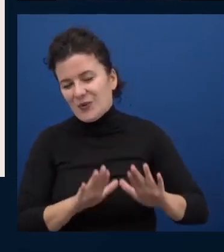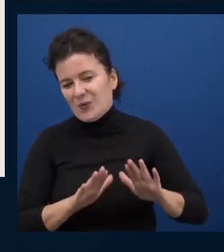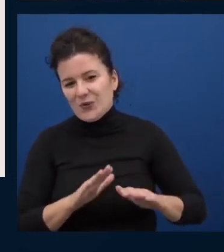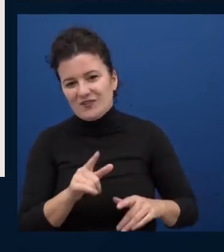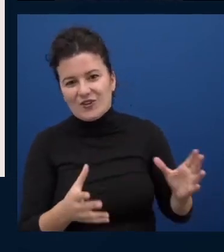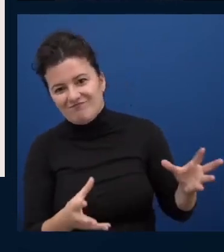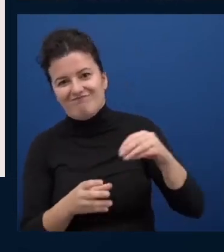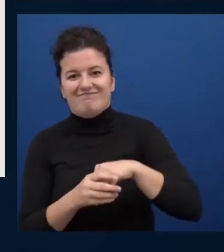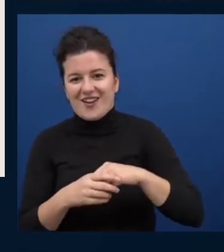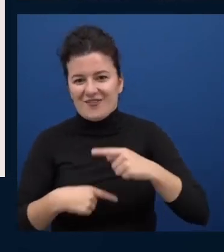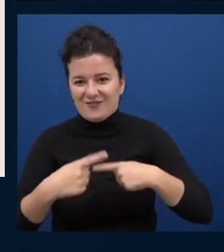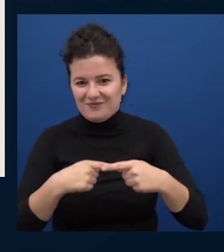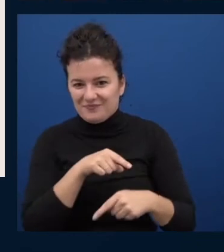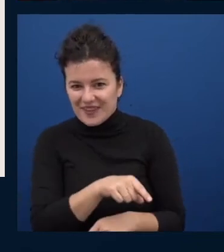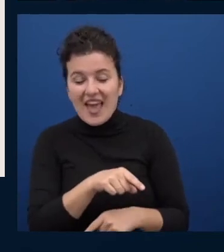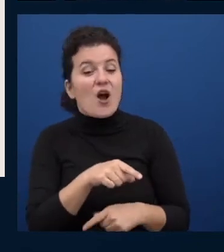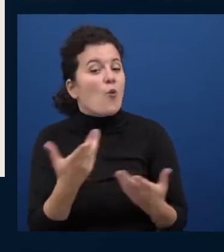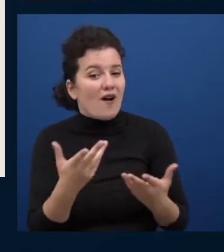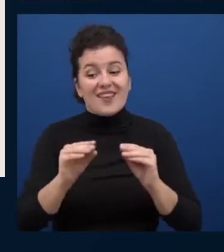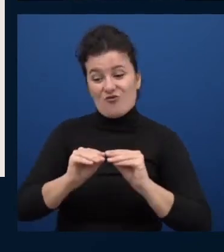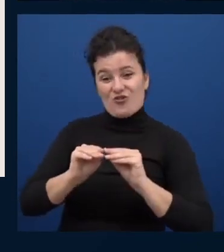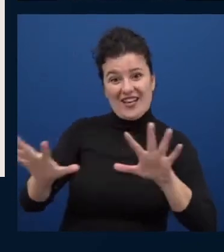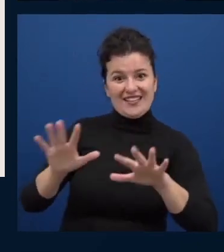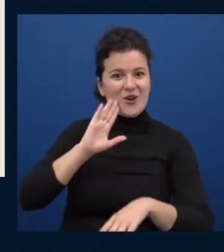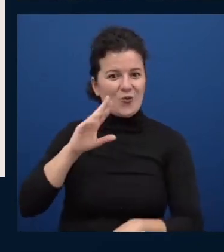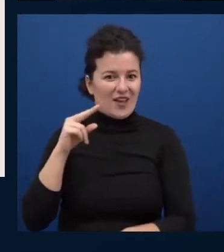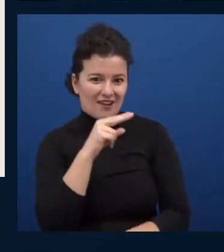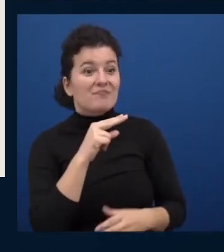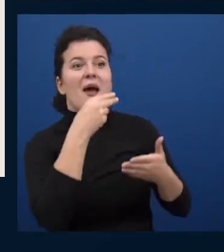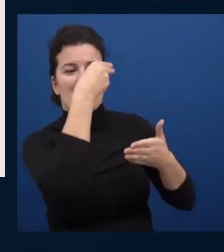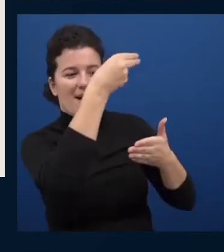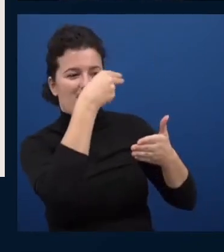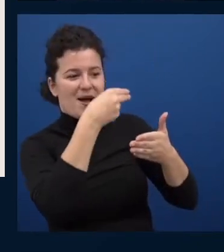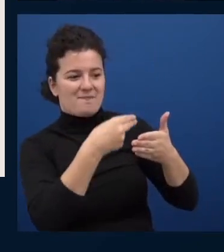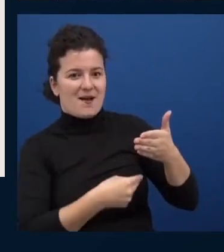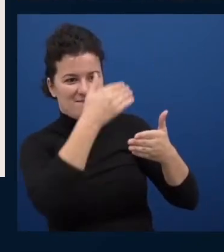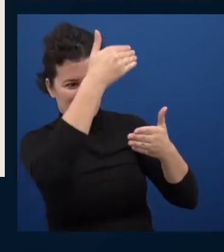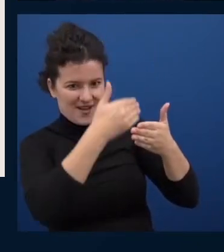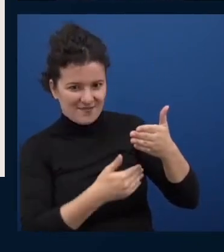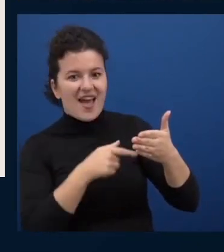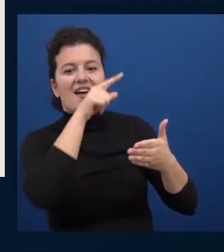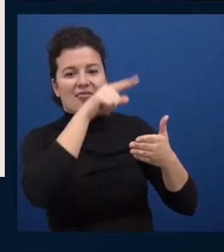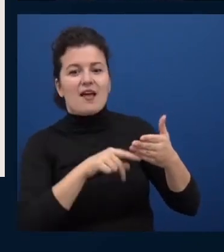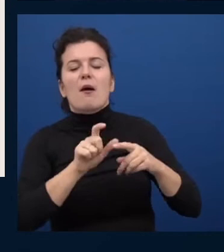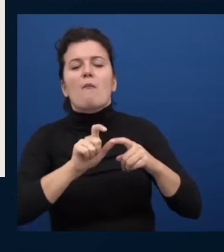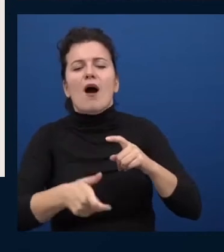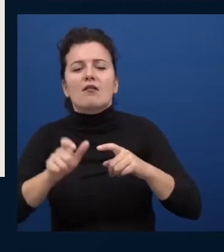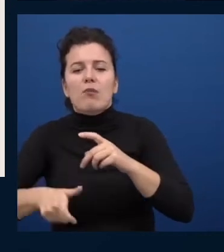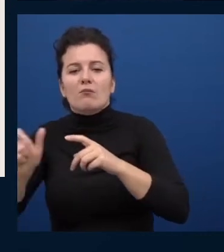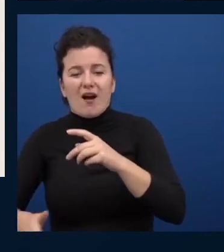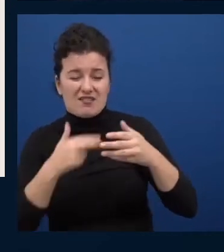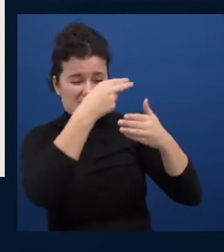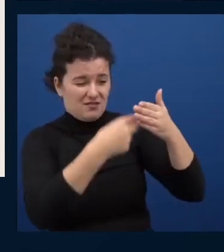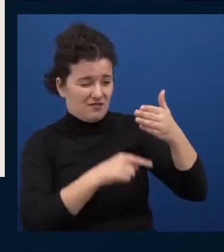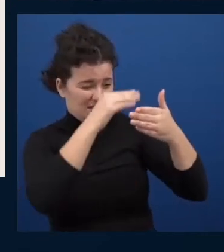cycle, we will take a priority list of bugs and get them fixed. And the right way